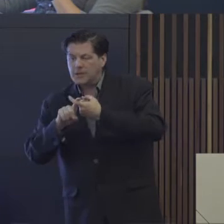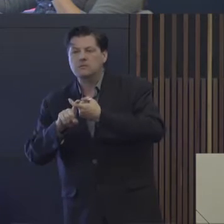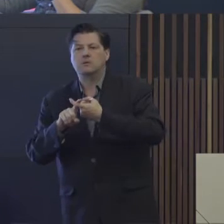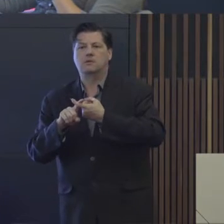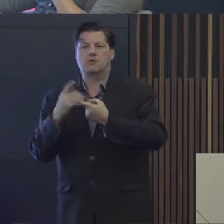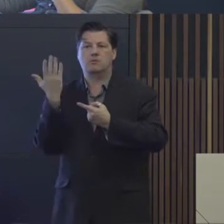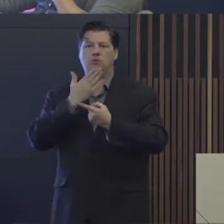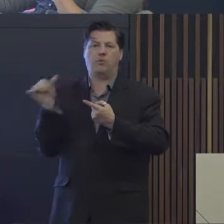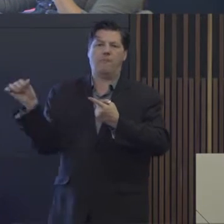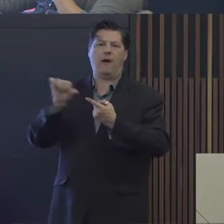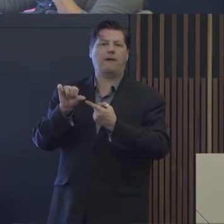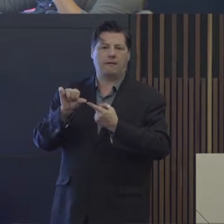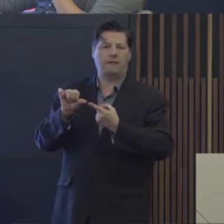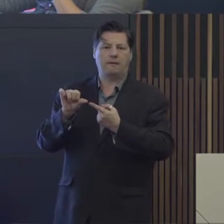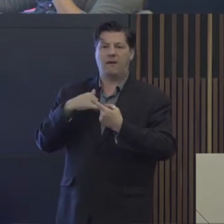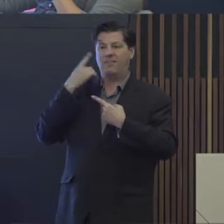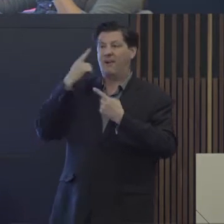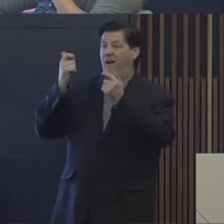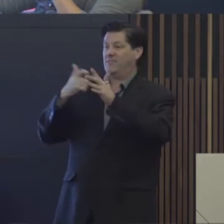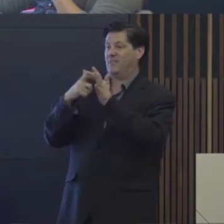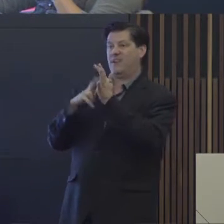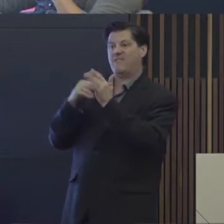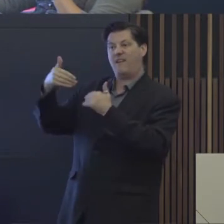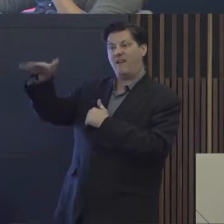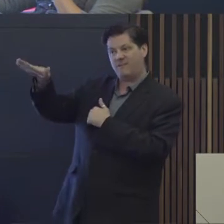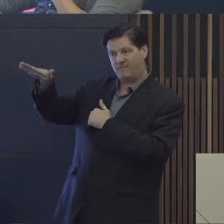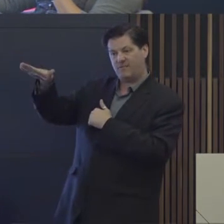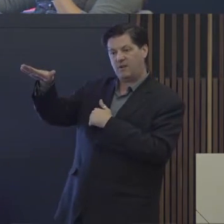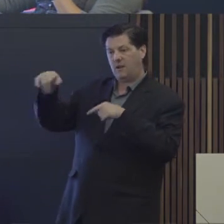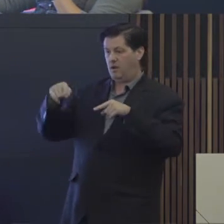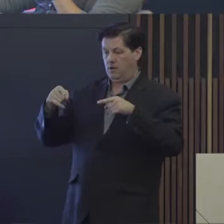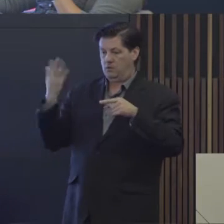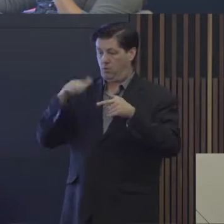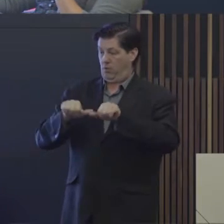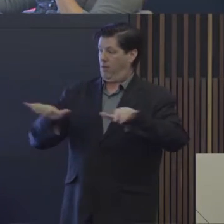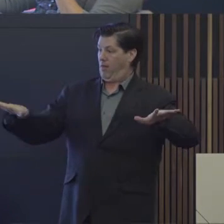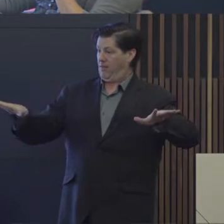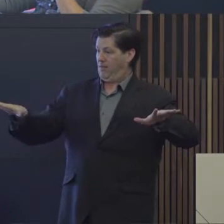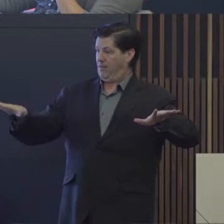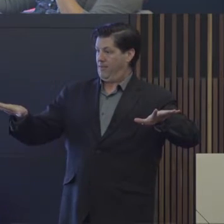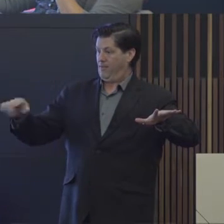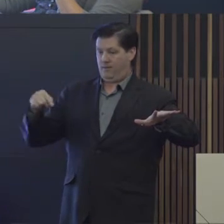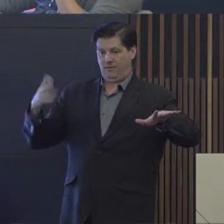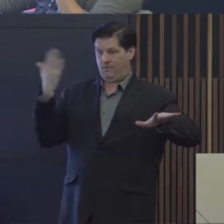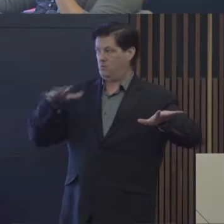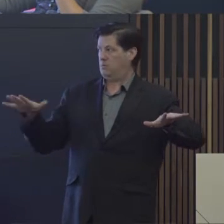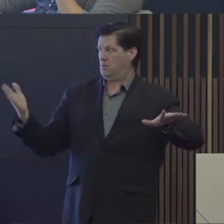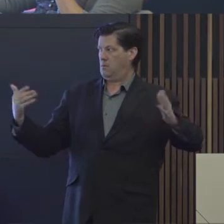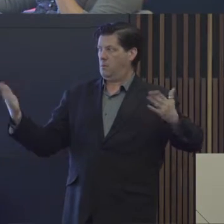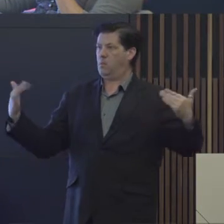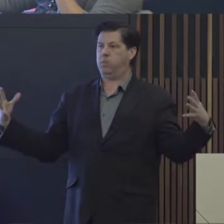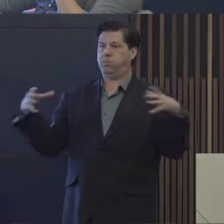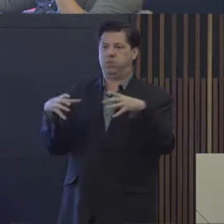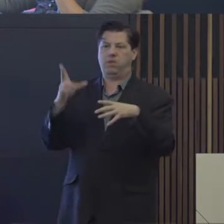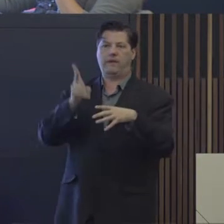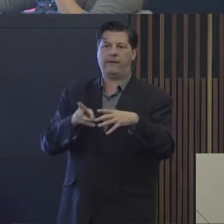exists. So I think after Kevin left, and Kevin went on to do other things, but after that it all